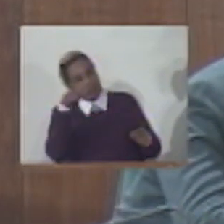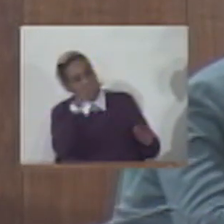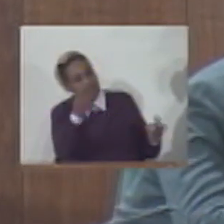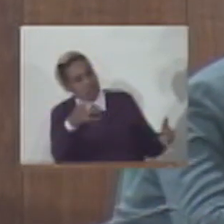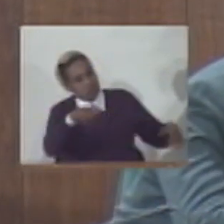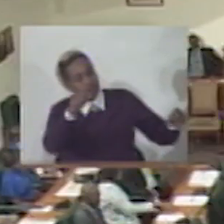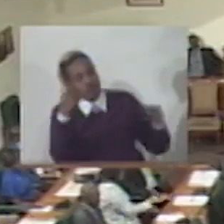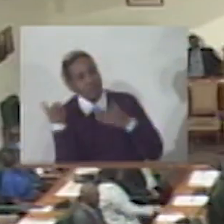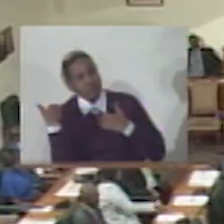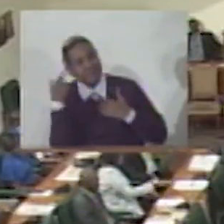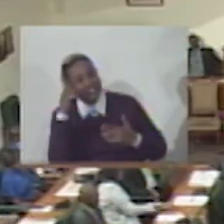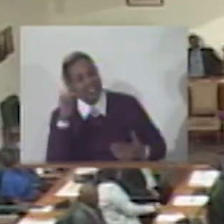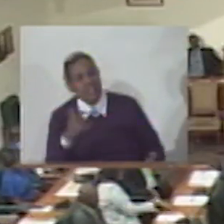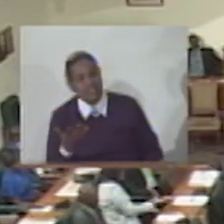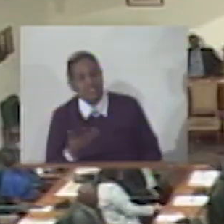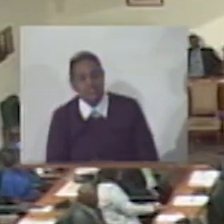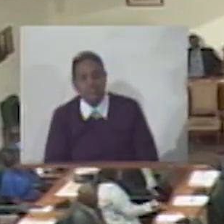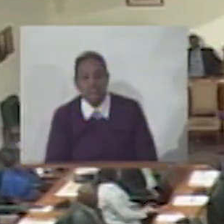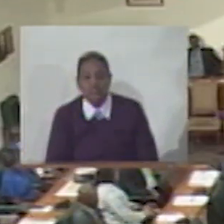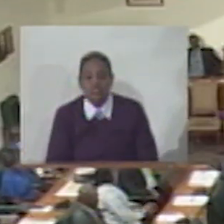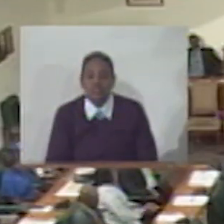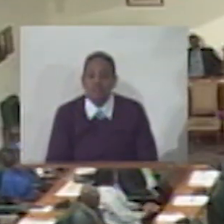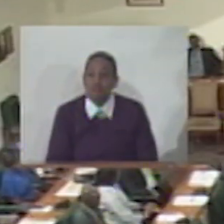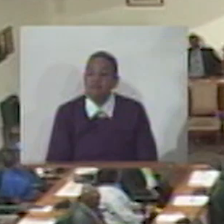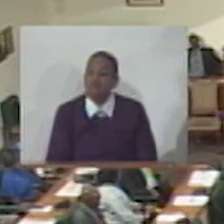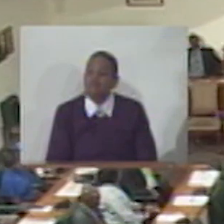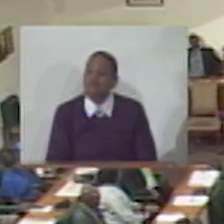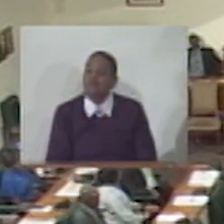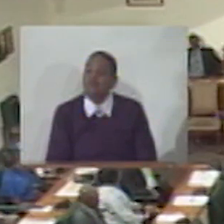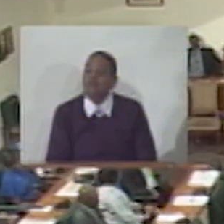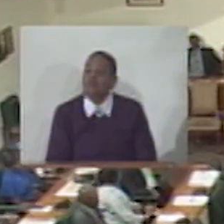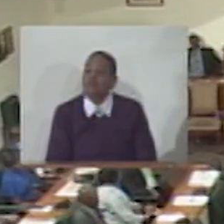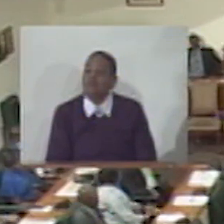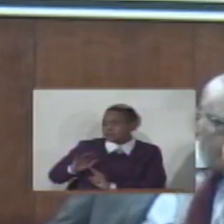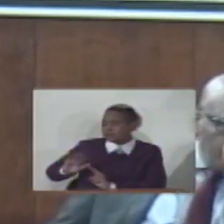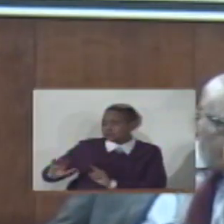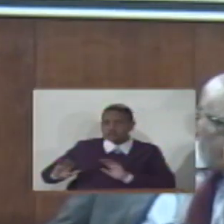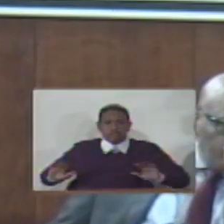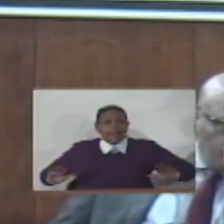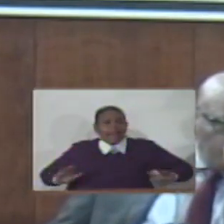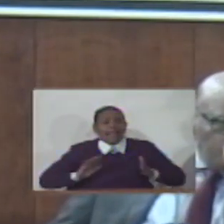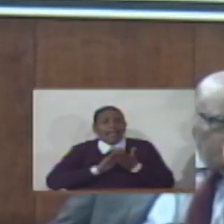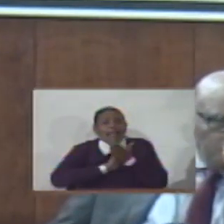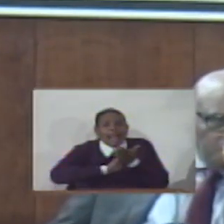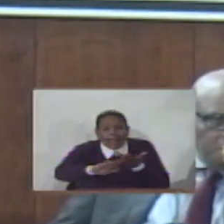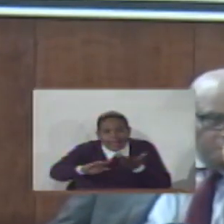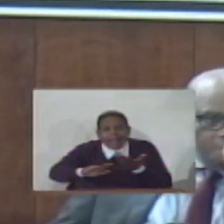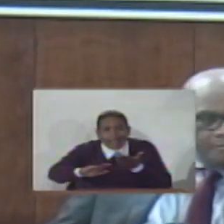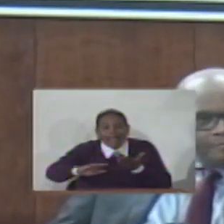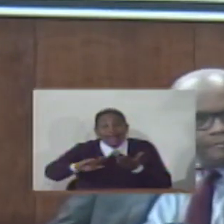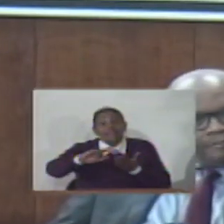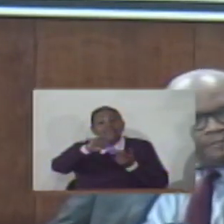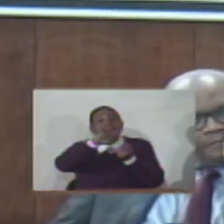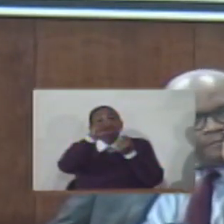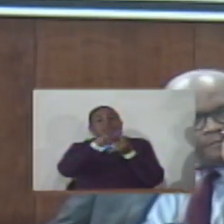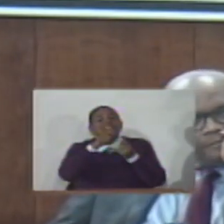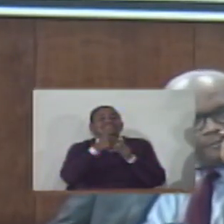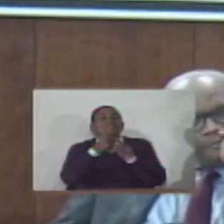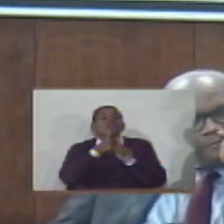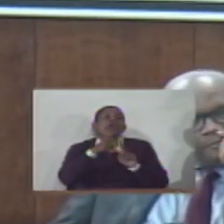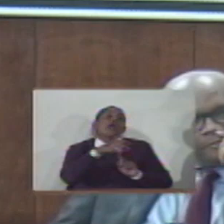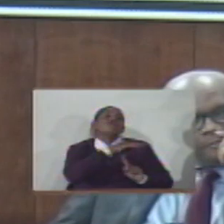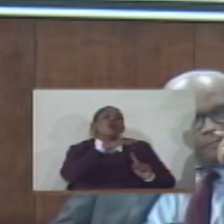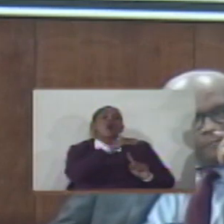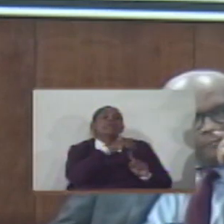elimination of breeding sites on public and private property, will also be undertaken. The Prime Minister says each constituency will receive